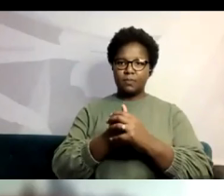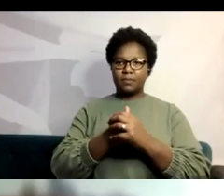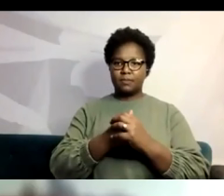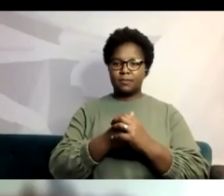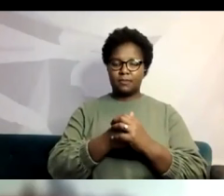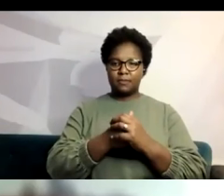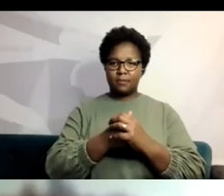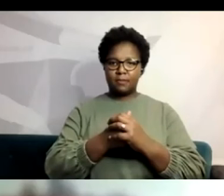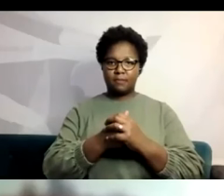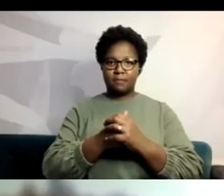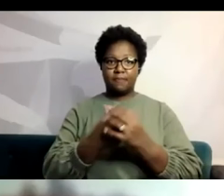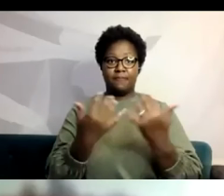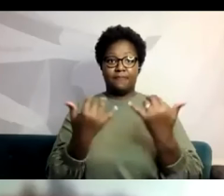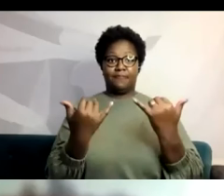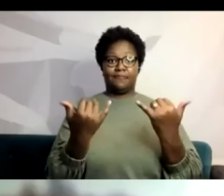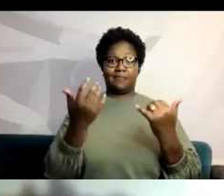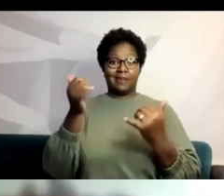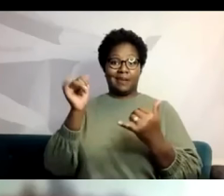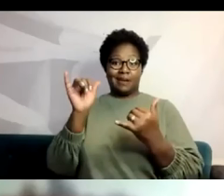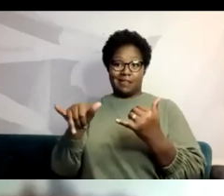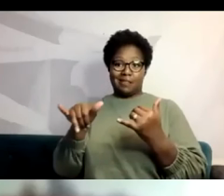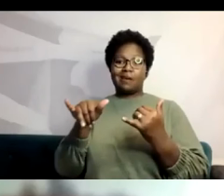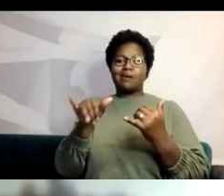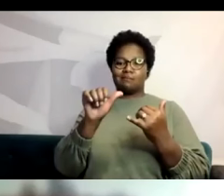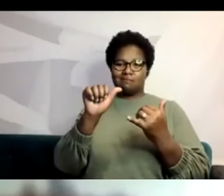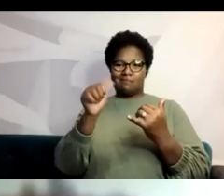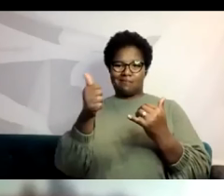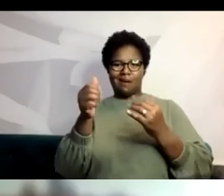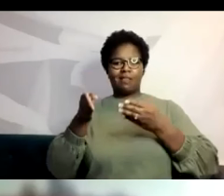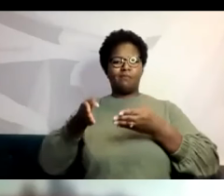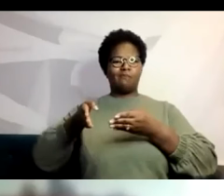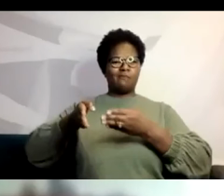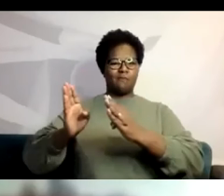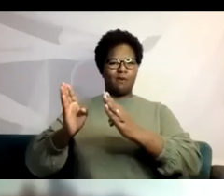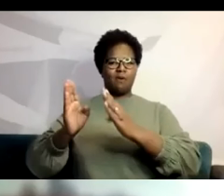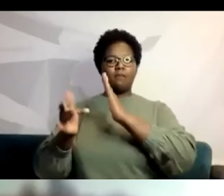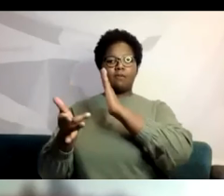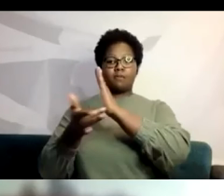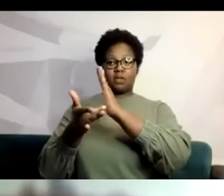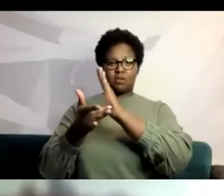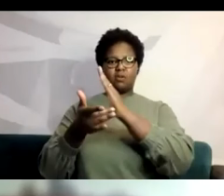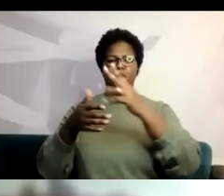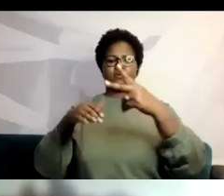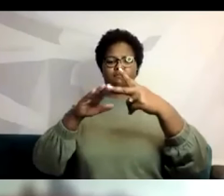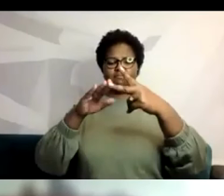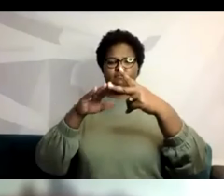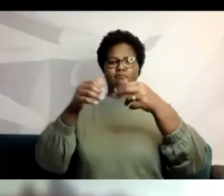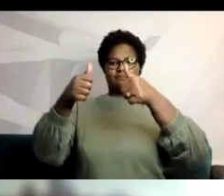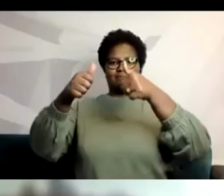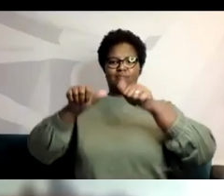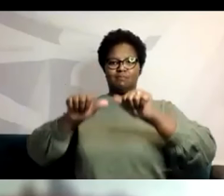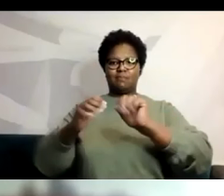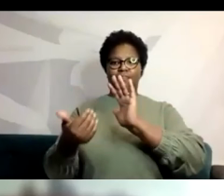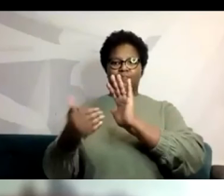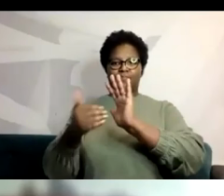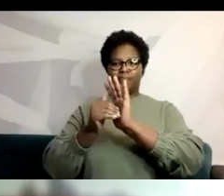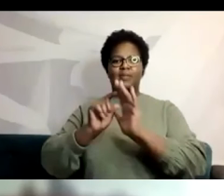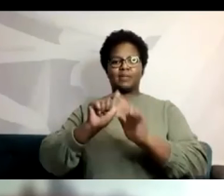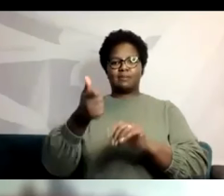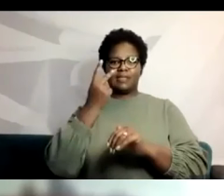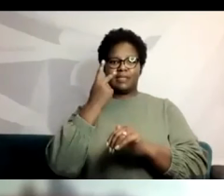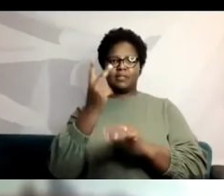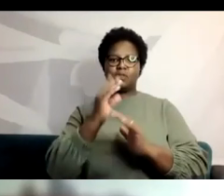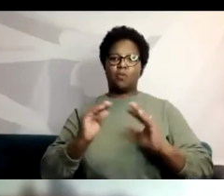So that is one form of technology. Could I have the next screen, please, to show our next form of assistive